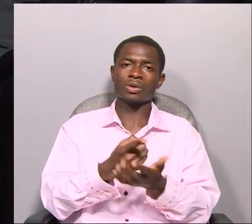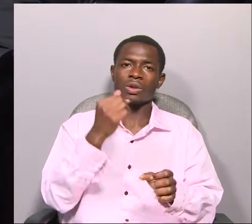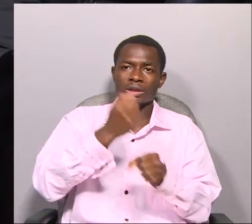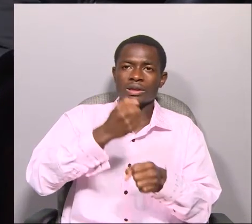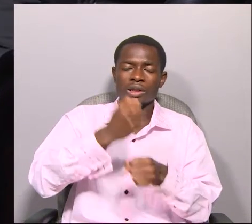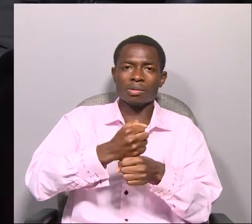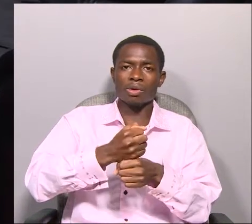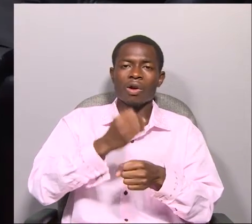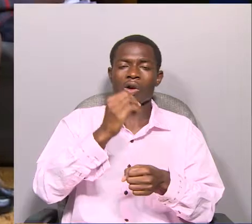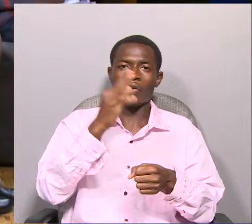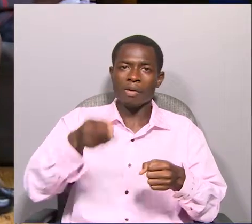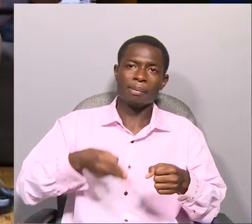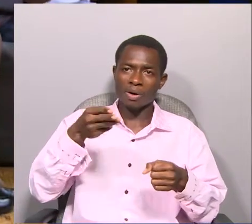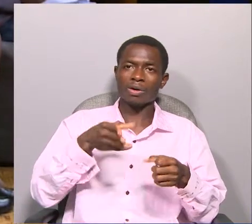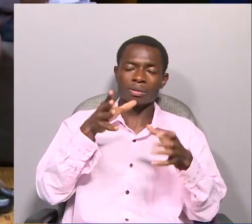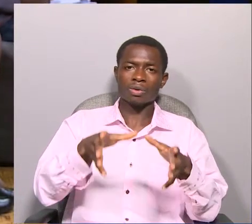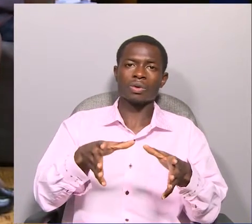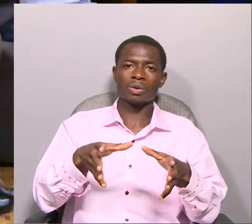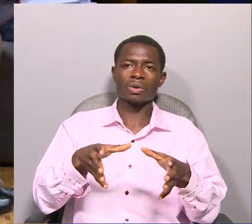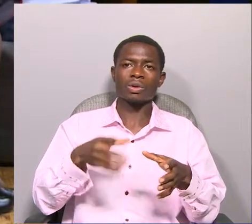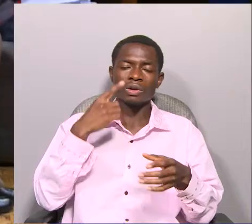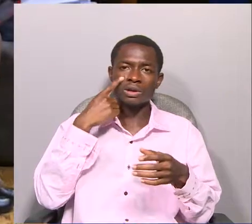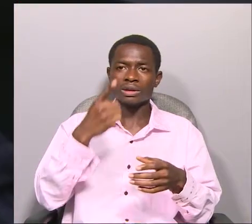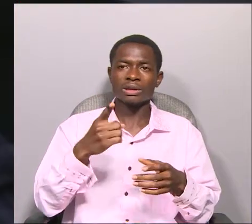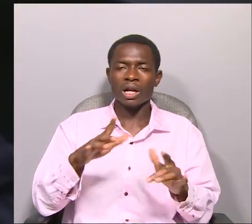youth. Because it is you are the beneficiaries.